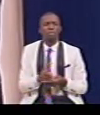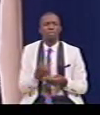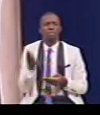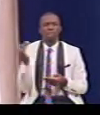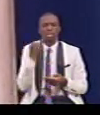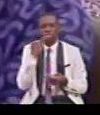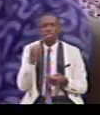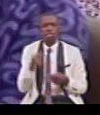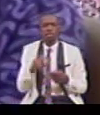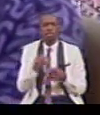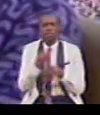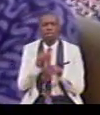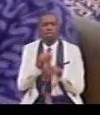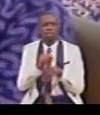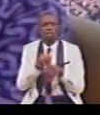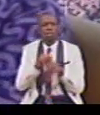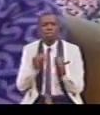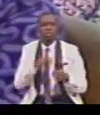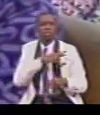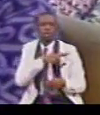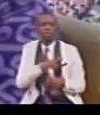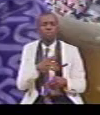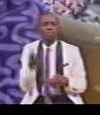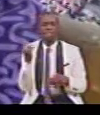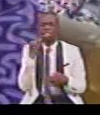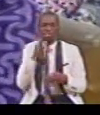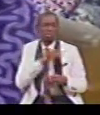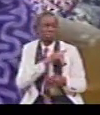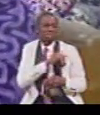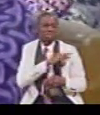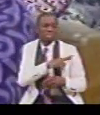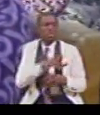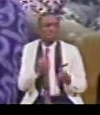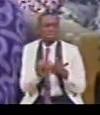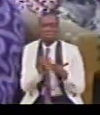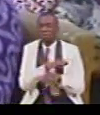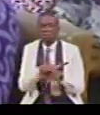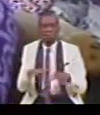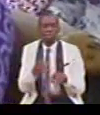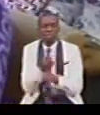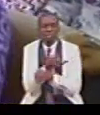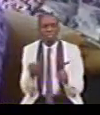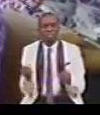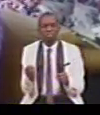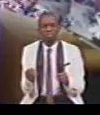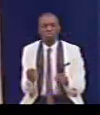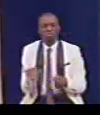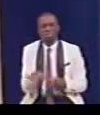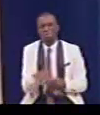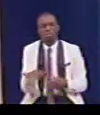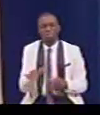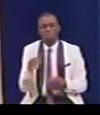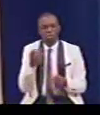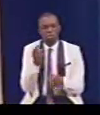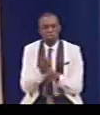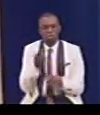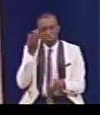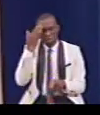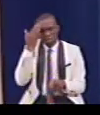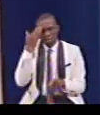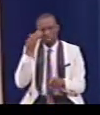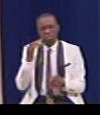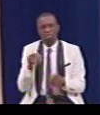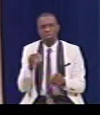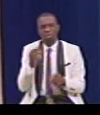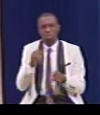religion. There's religion that does not save. There's religion that, you know, is just nominal, head knowledge, go to church, come